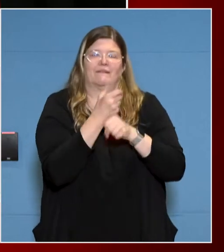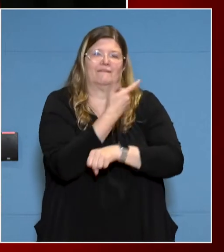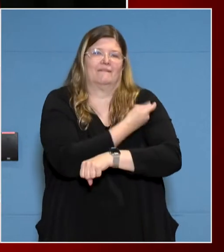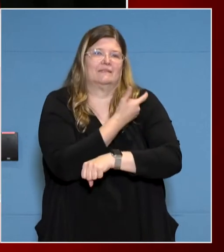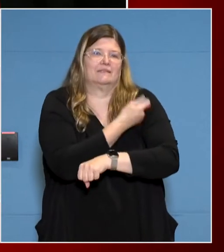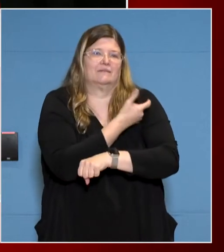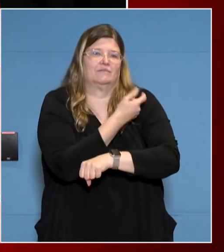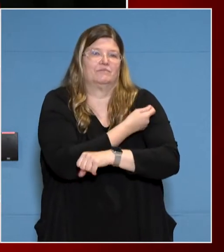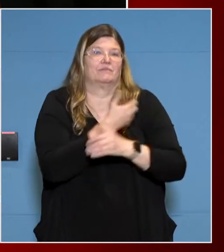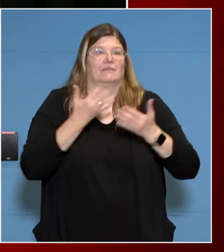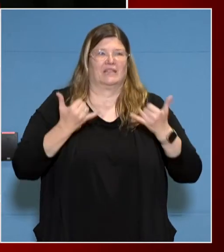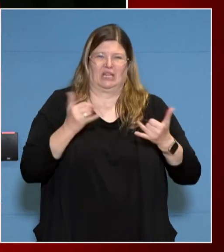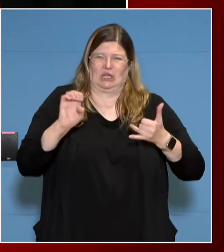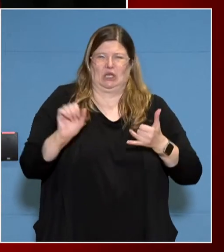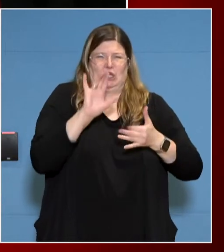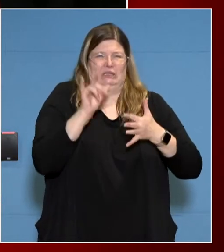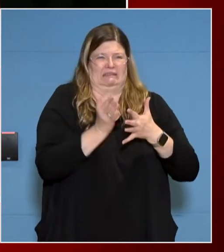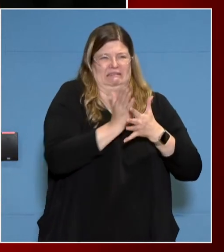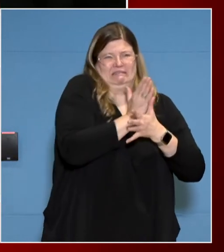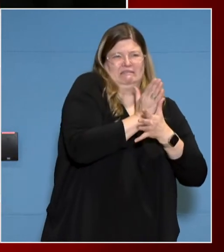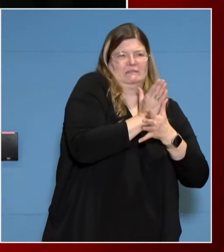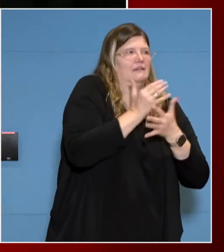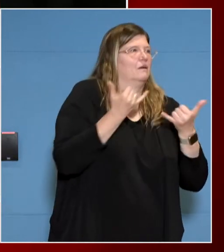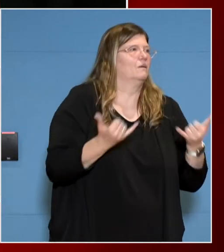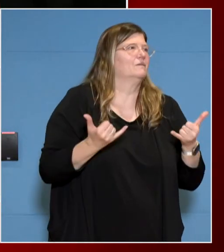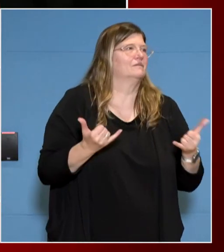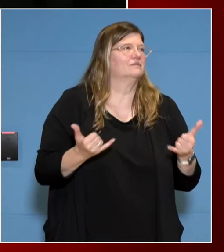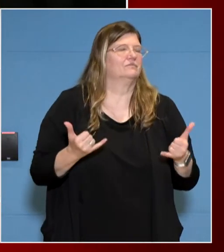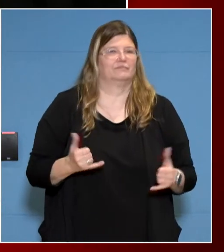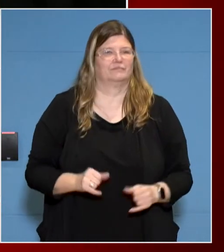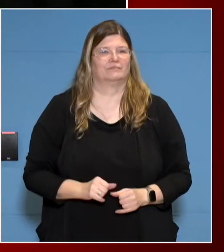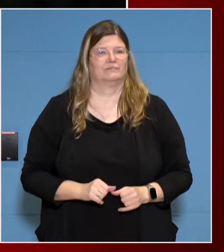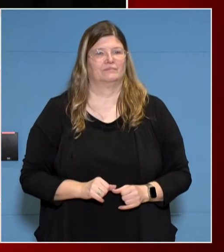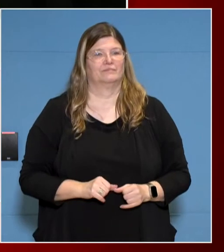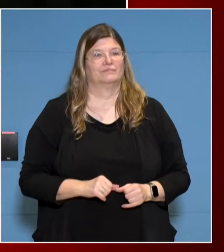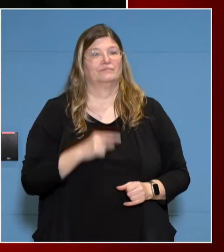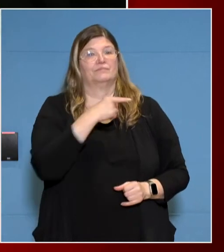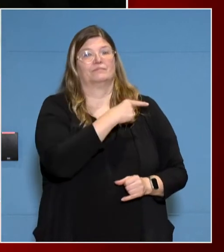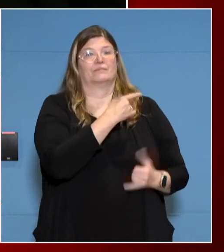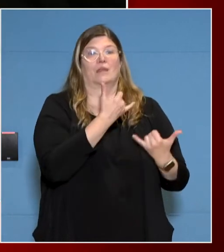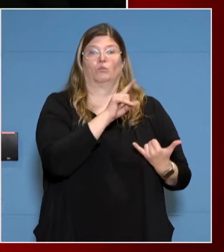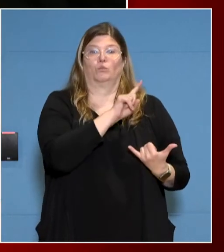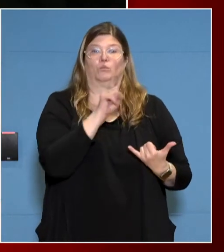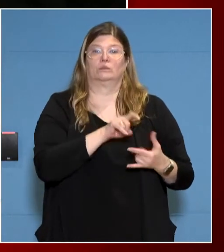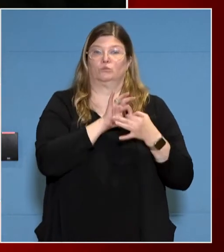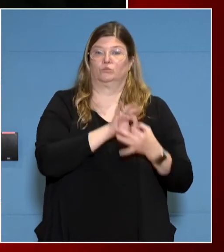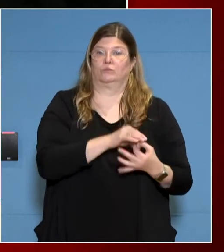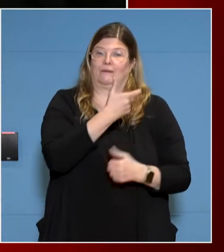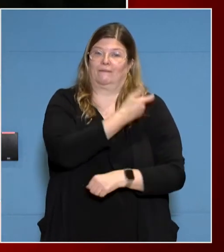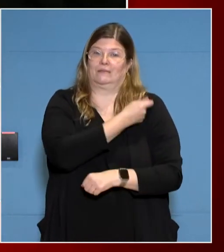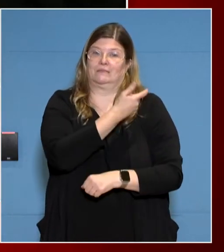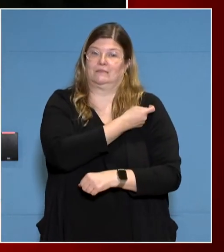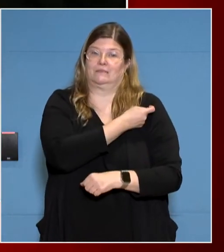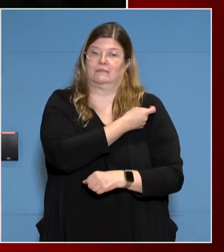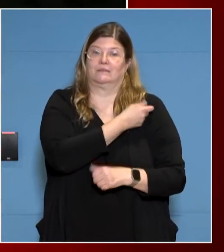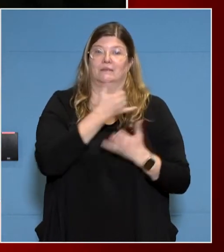Yes, ma'am. A couple questions on the vaccine. So as it is now, seniors have to check weekly, right,